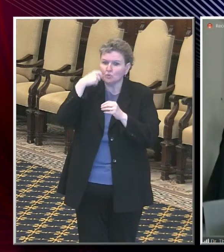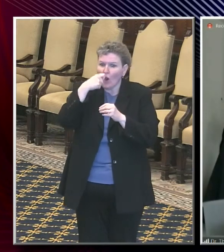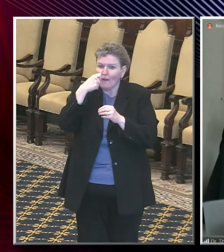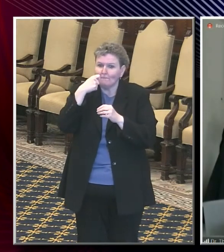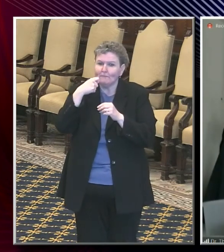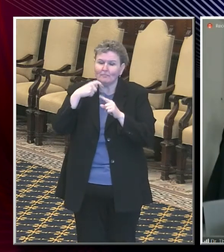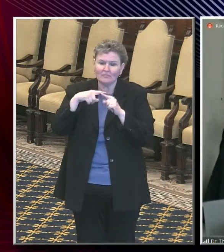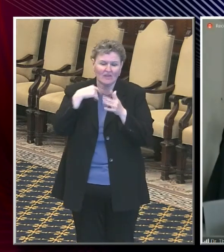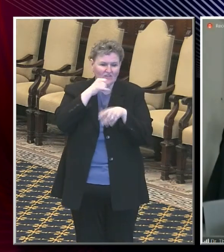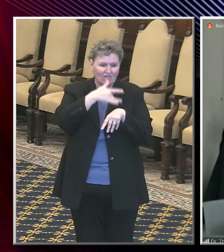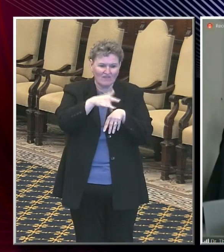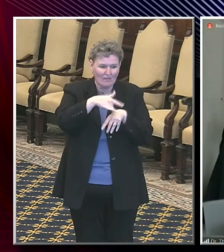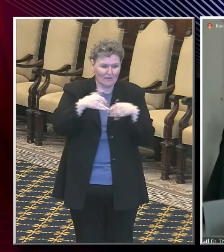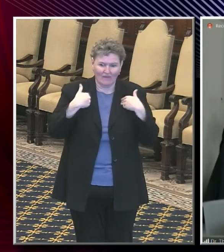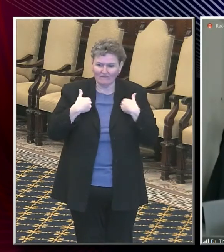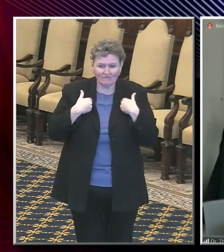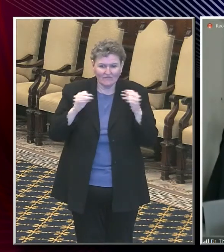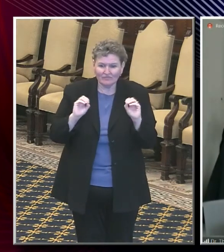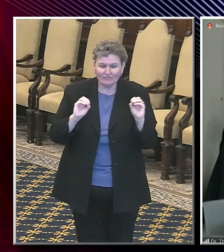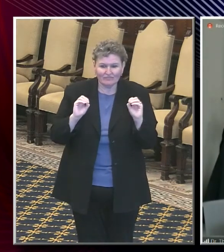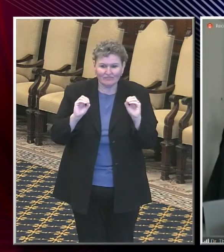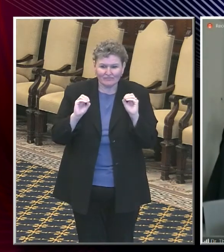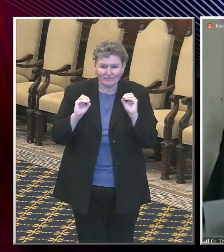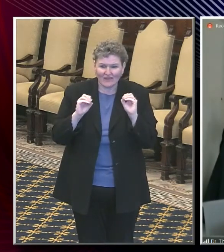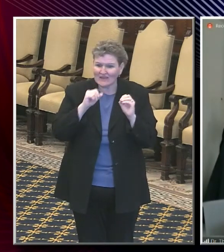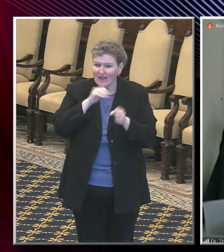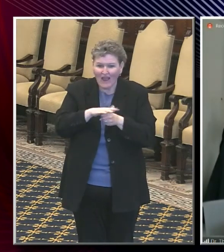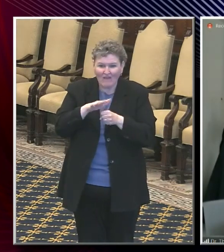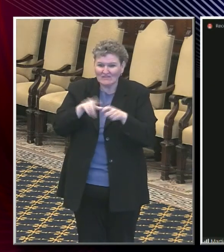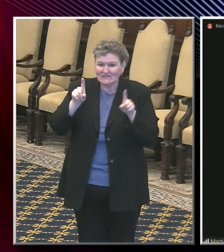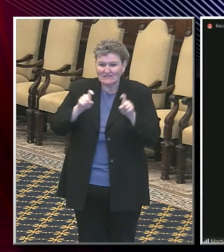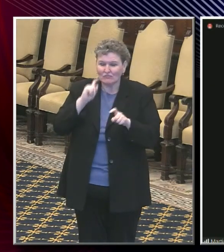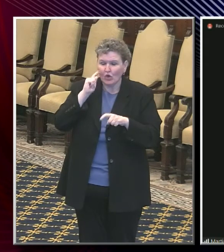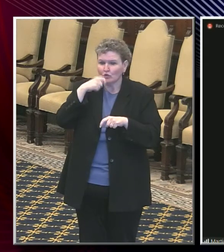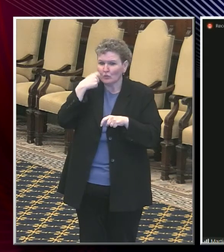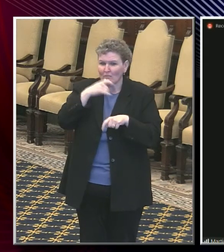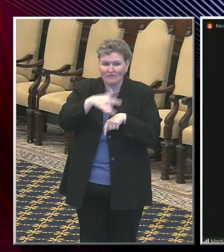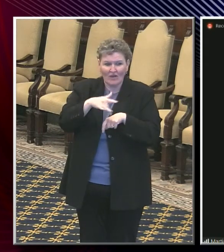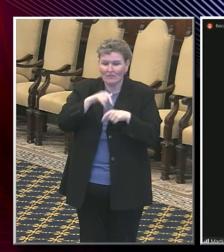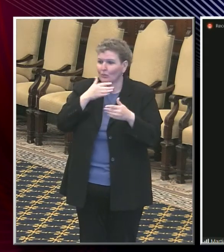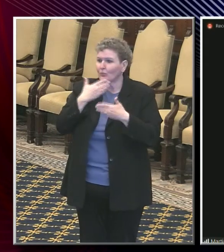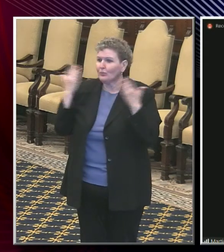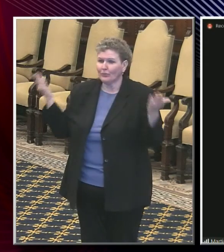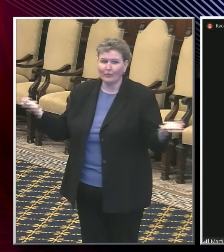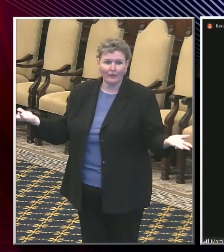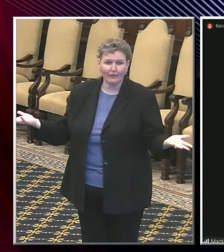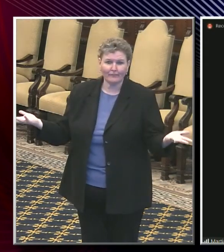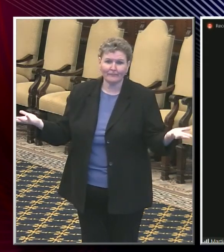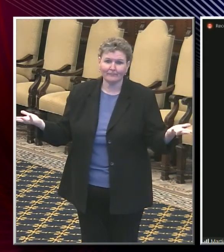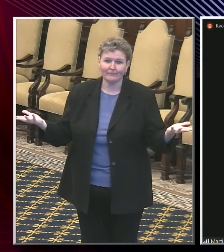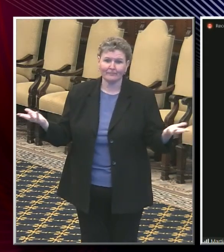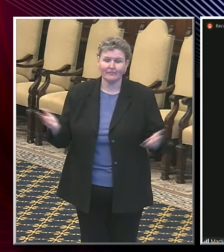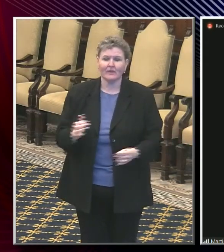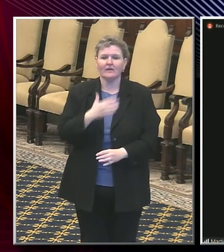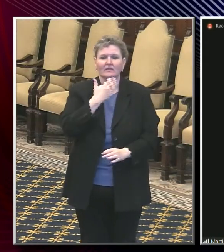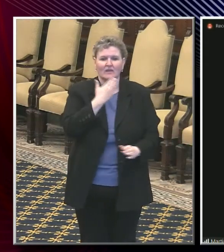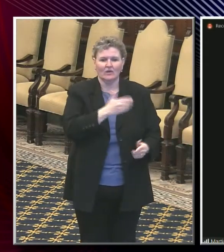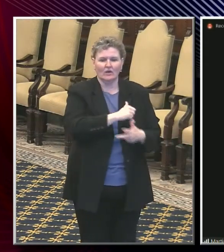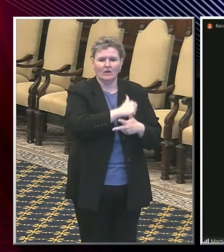to, I guess, Brian or Dr. Farley, for churches that have large spaces, is